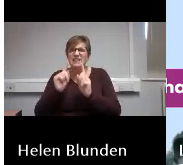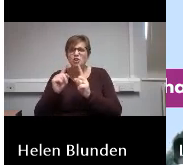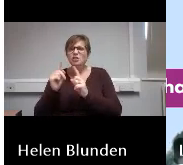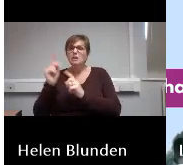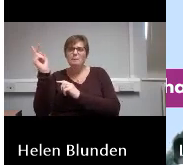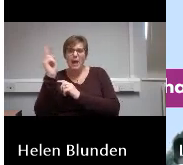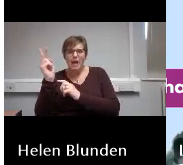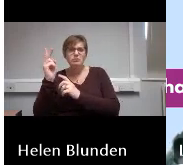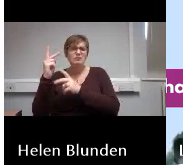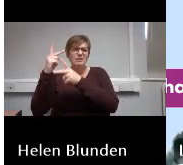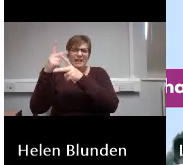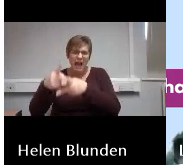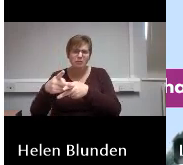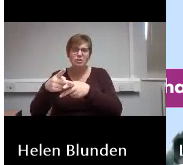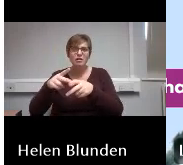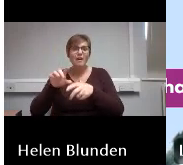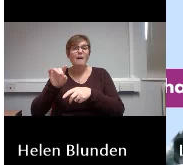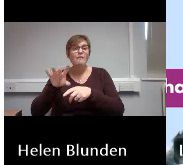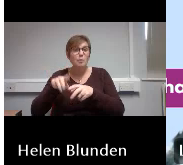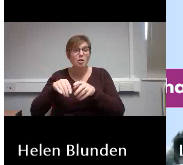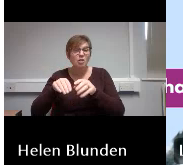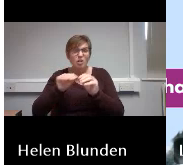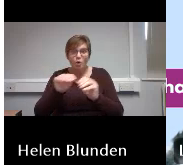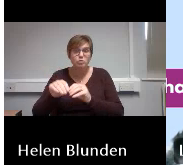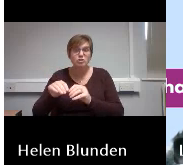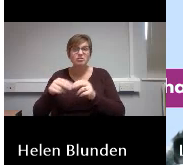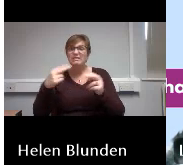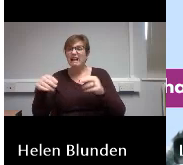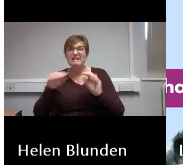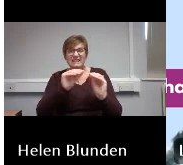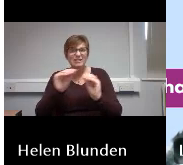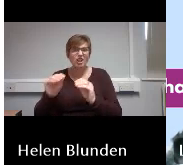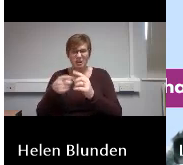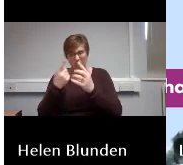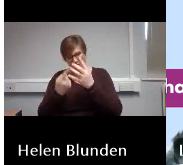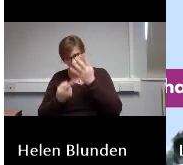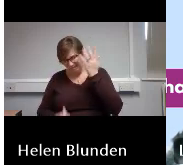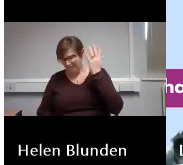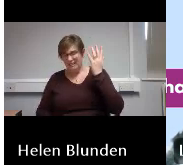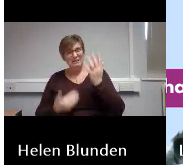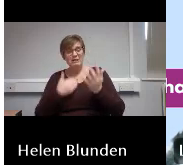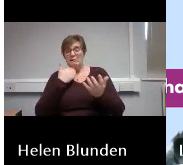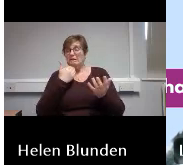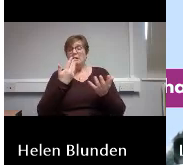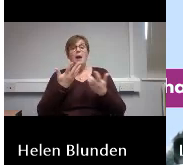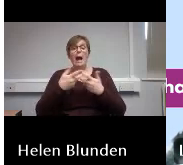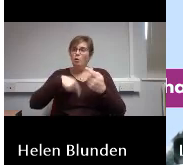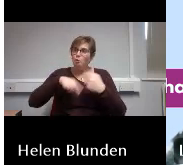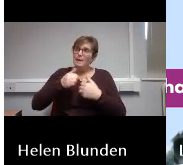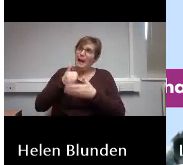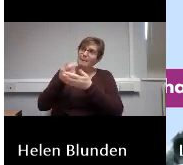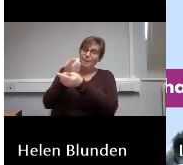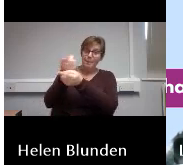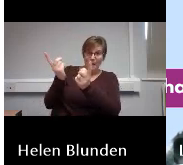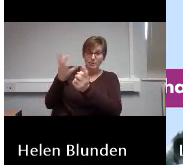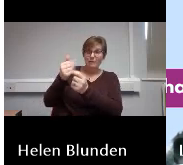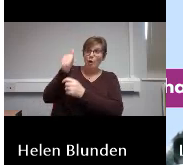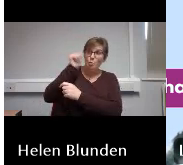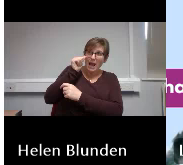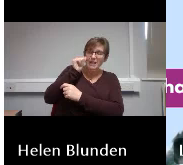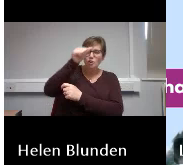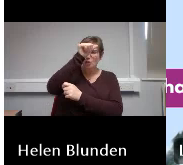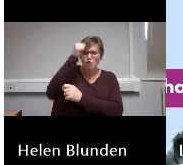care professionals, football coaches, dance instructors? The list is endless. How do we help them to have the awareness, the knowledge,